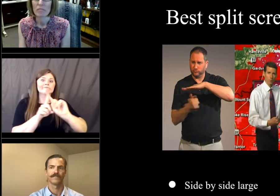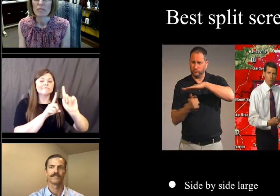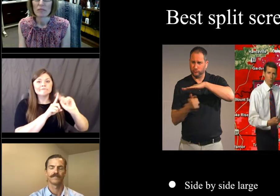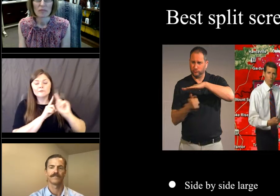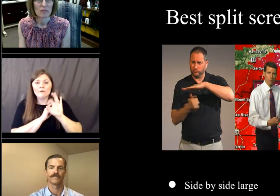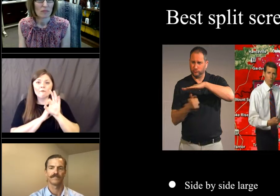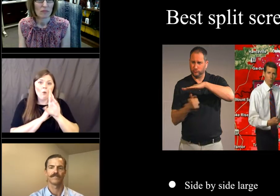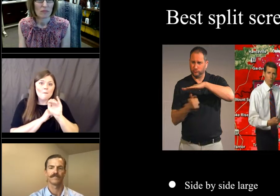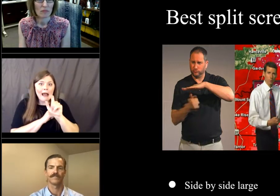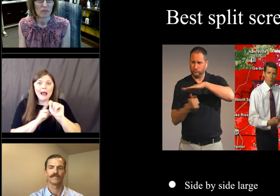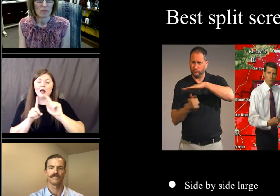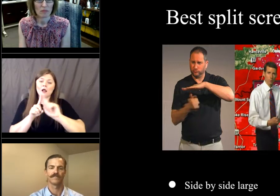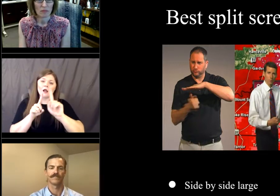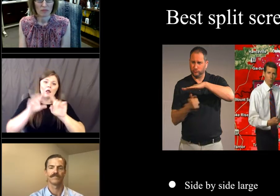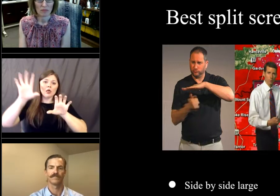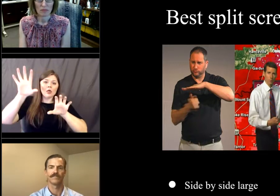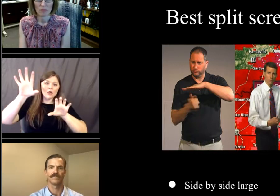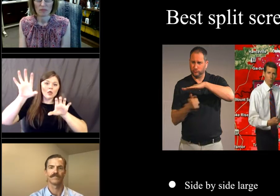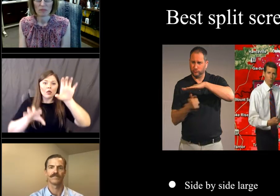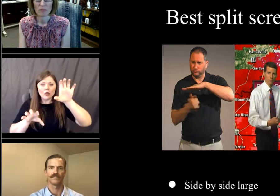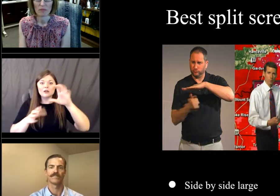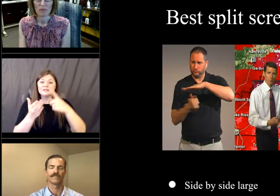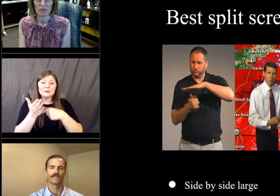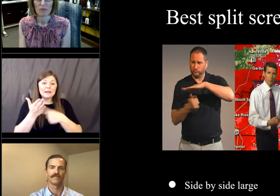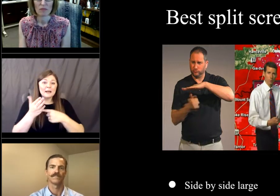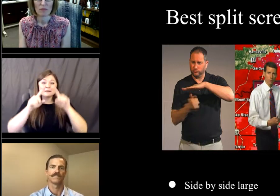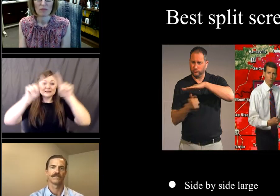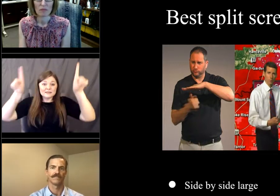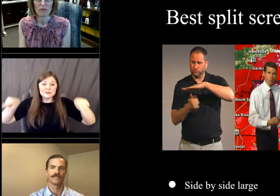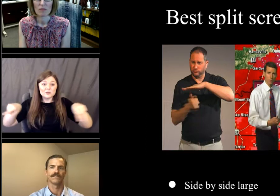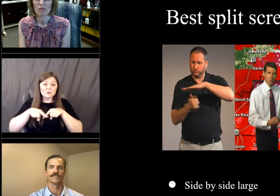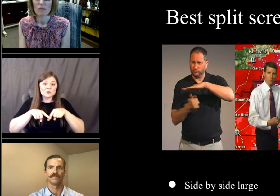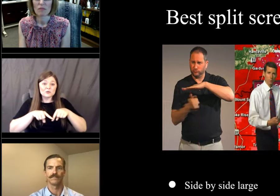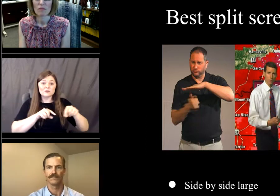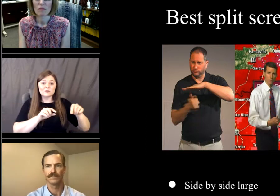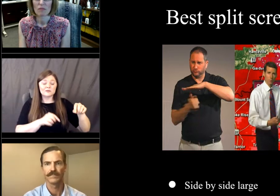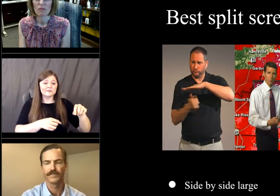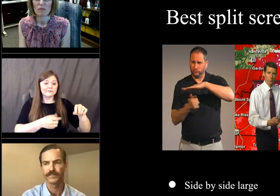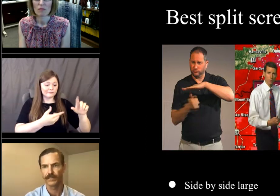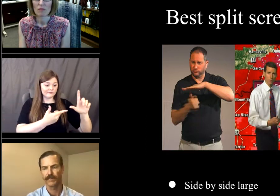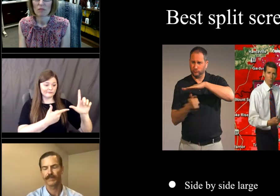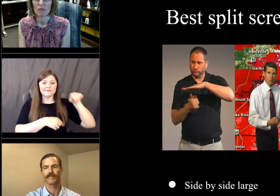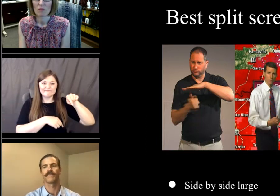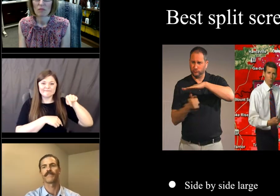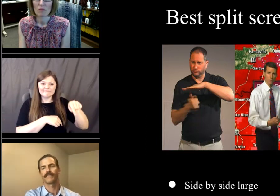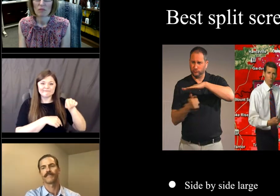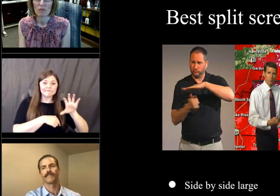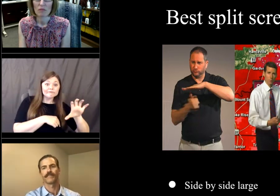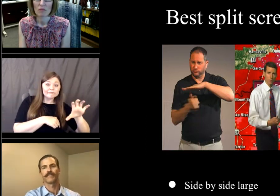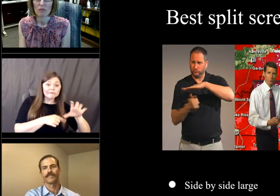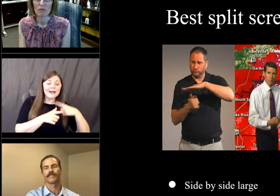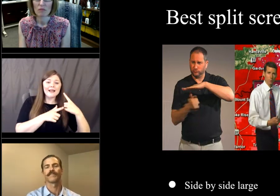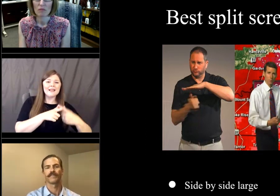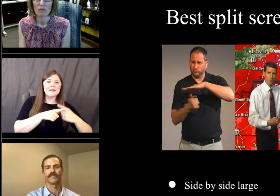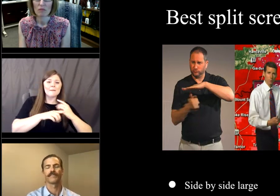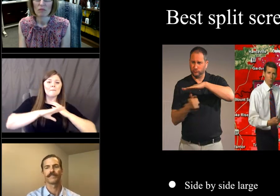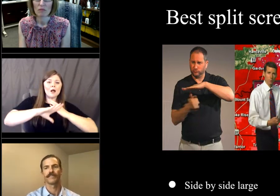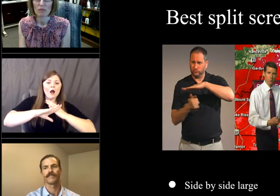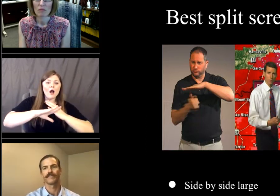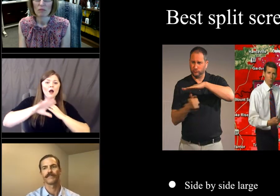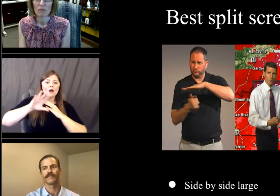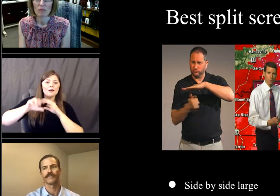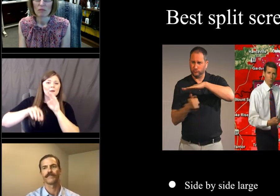sometimes we had the interpreter in the corner. We had different layouts, and the interpreter would obscure some of the language on the